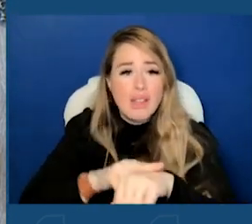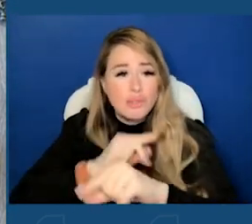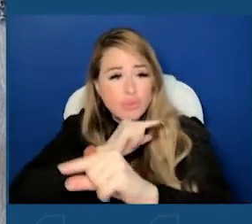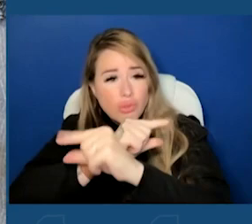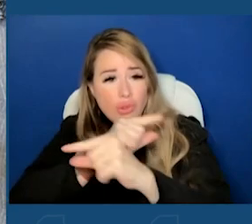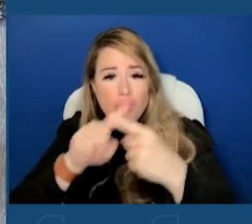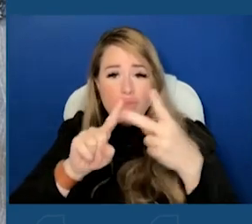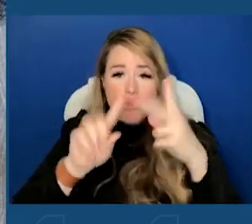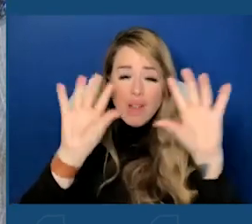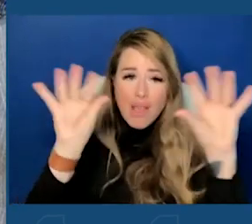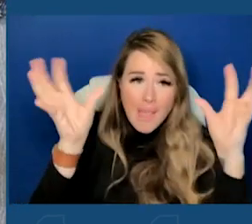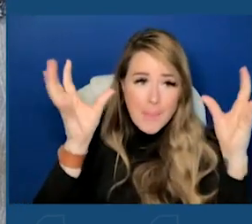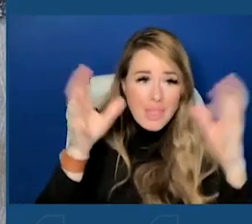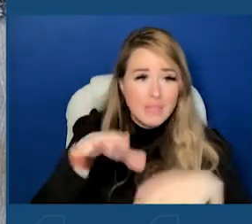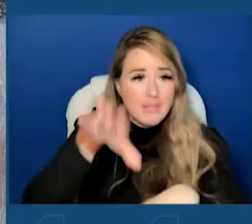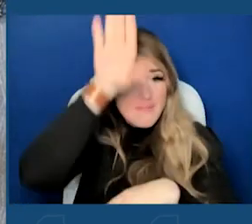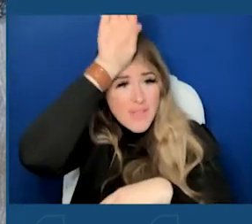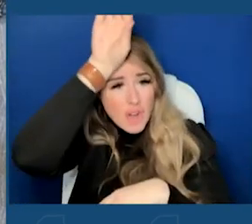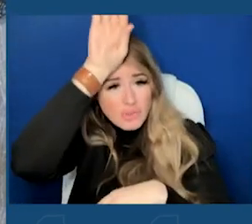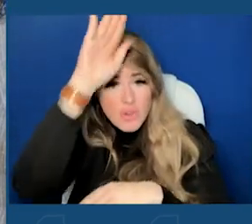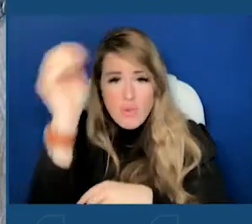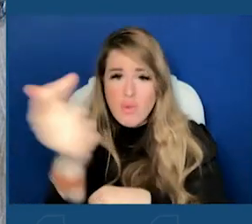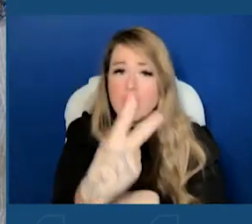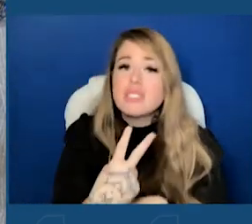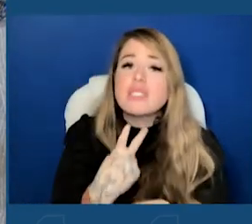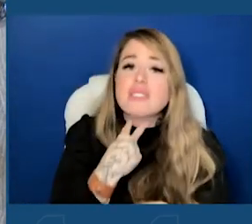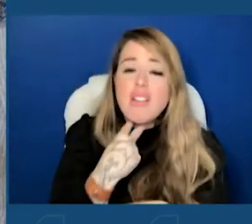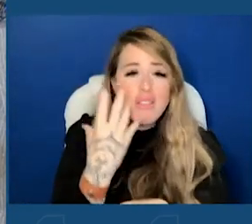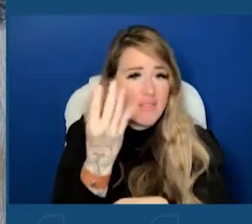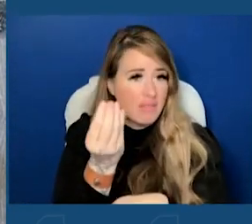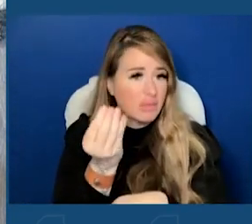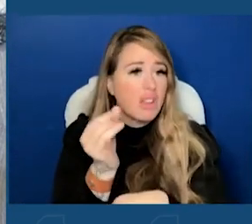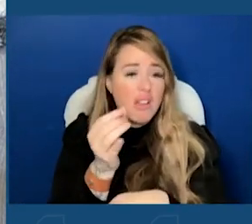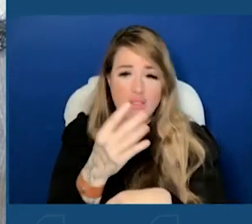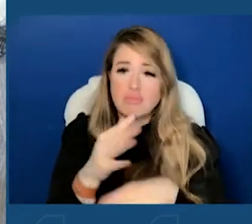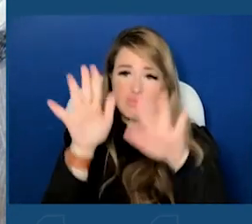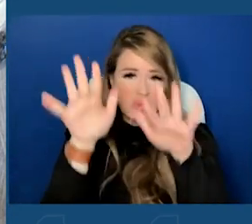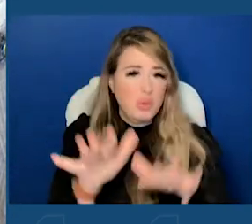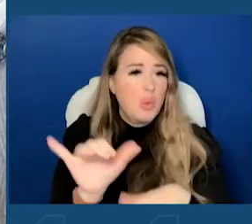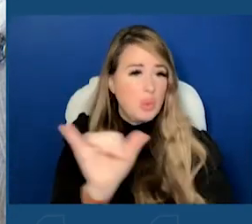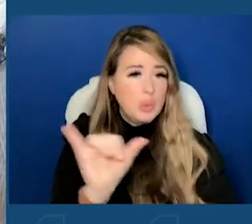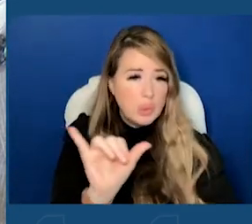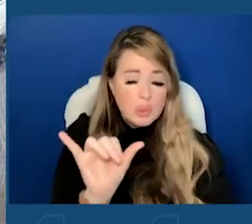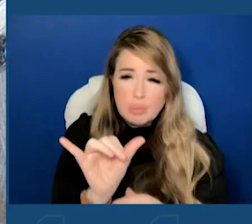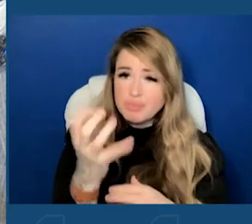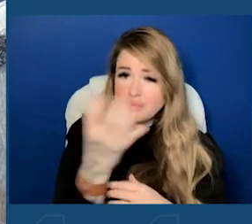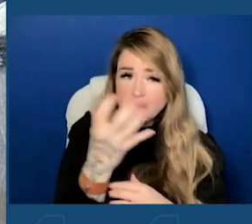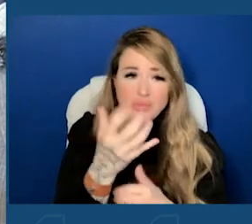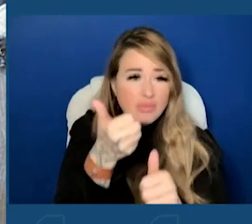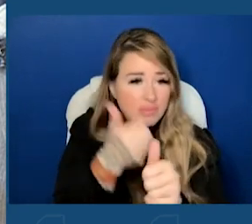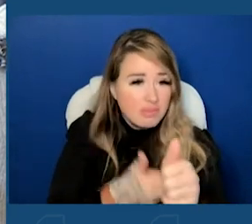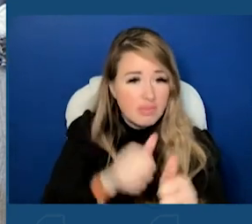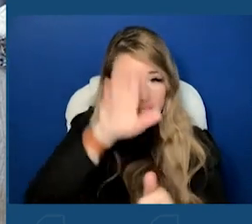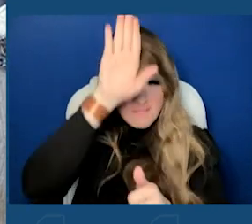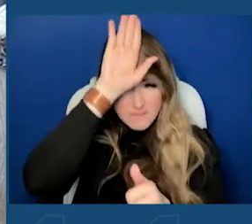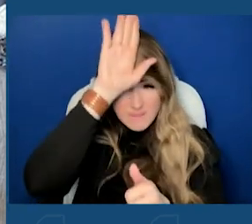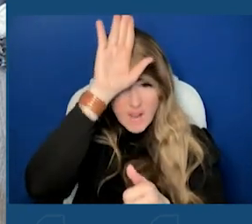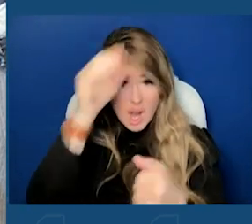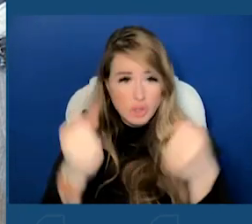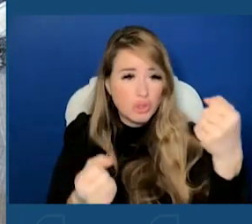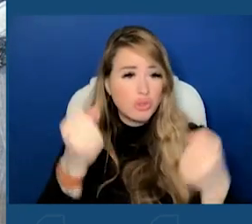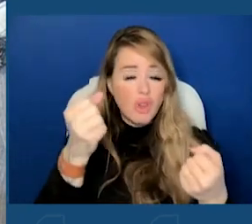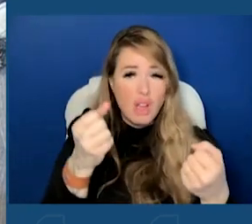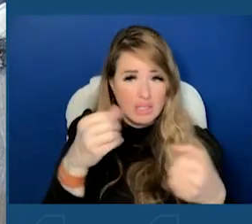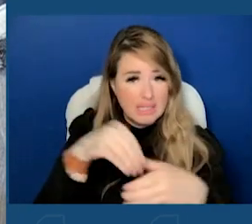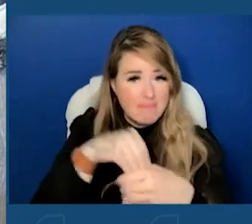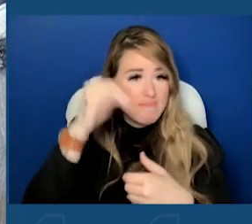fire trucks are all getting stuck in the snow as well. In fact, almost every fire truck in the city of Buffalo is stranded.